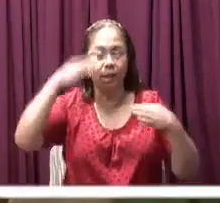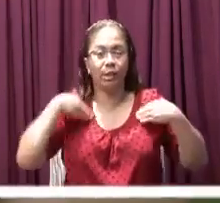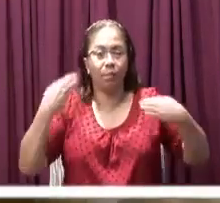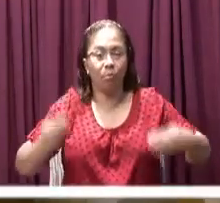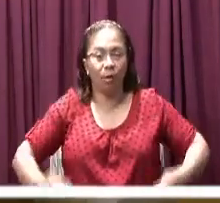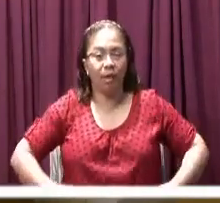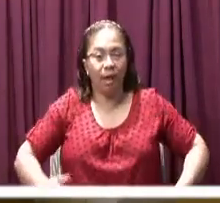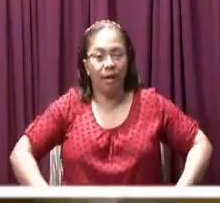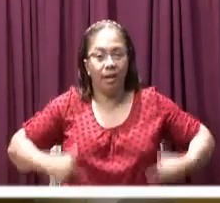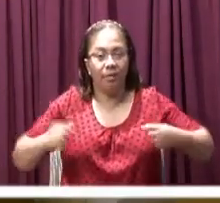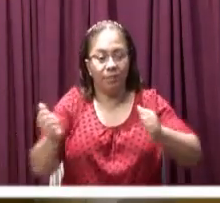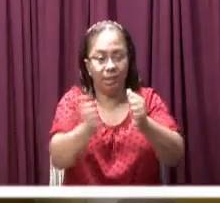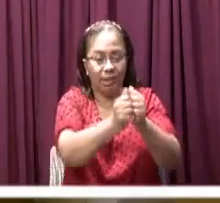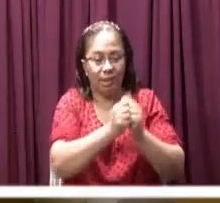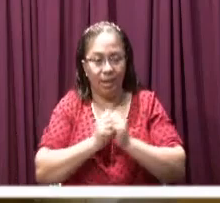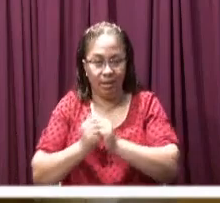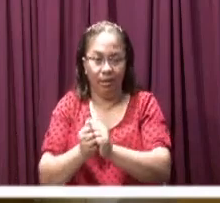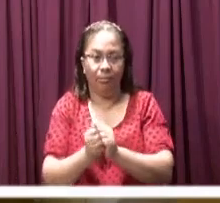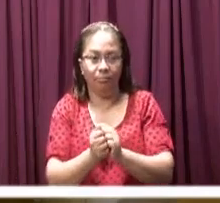together as one.